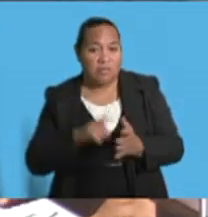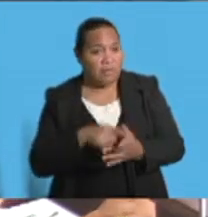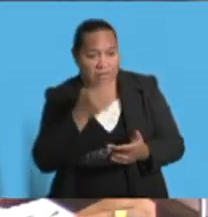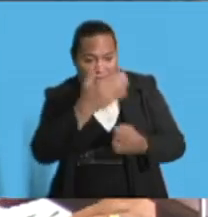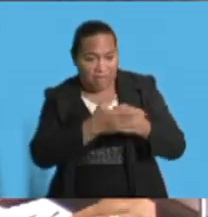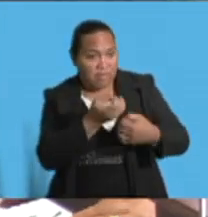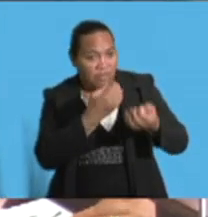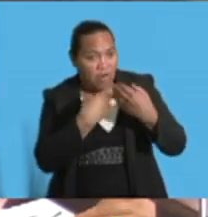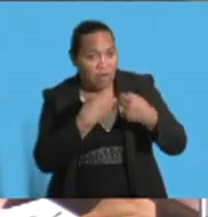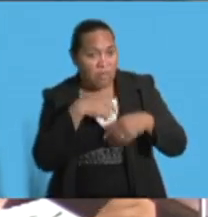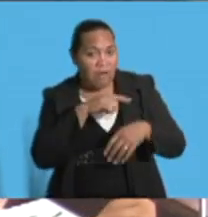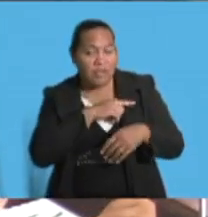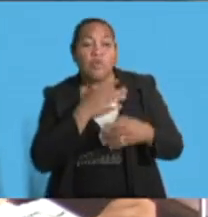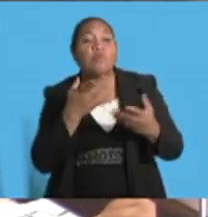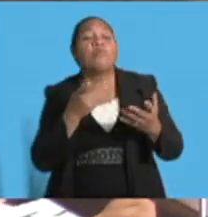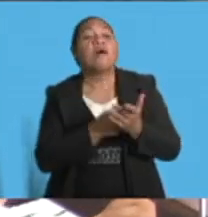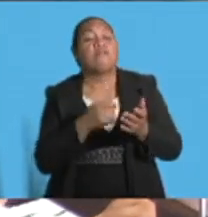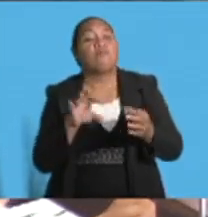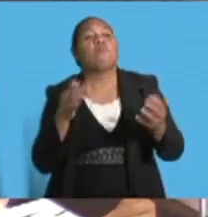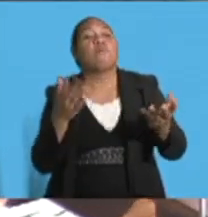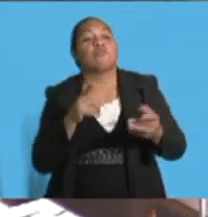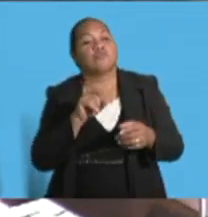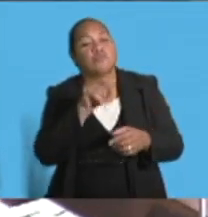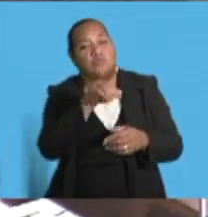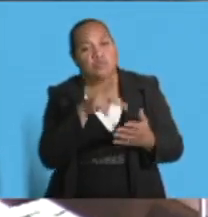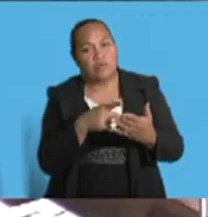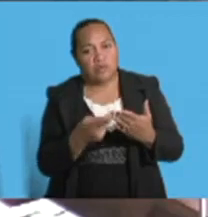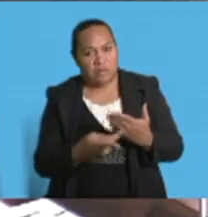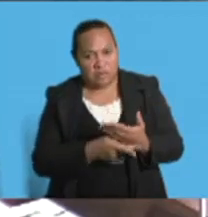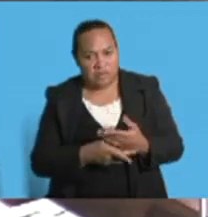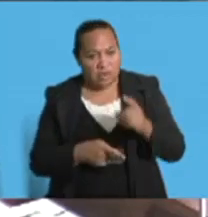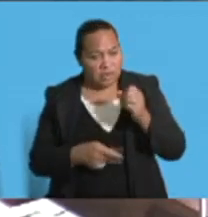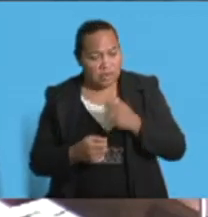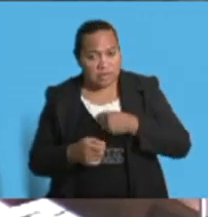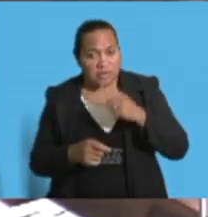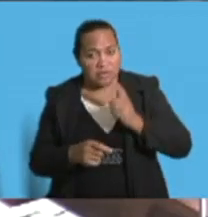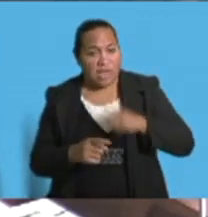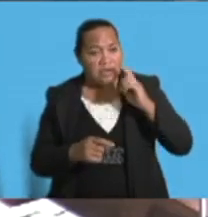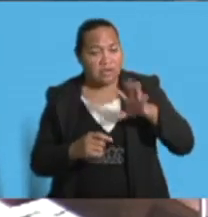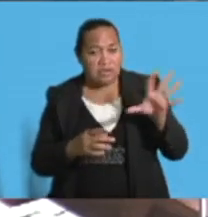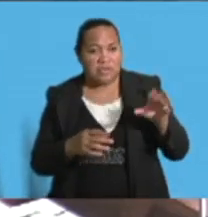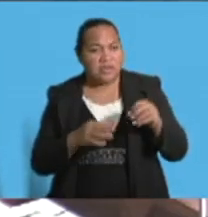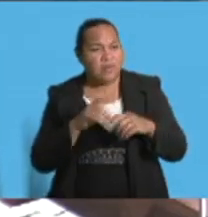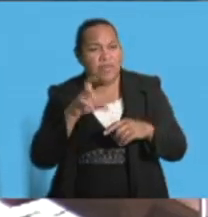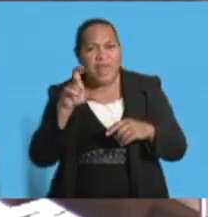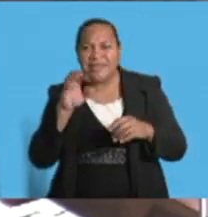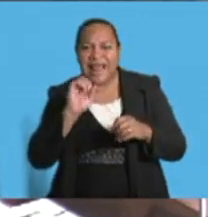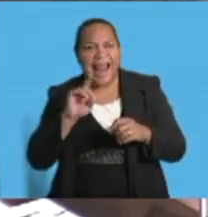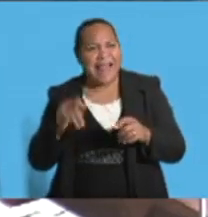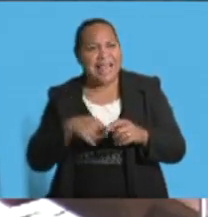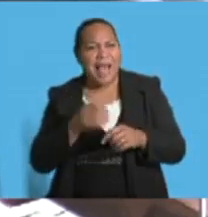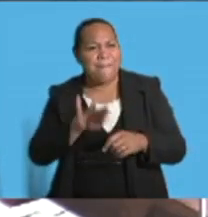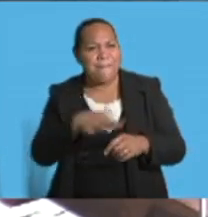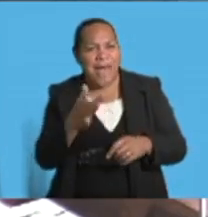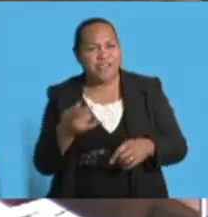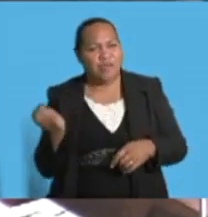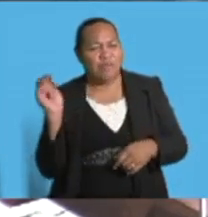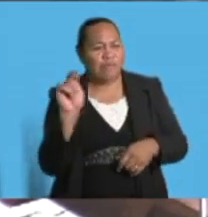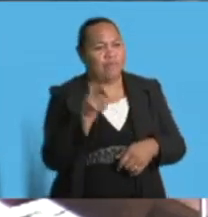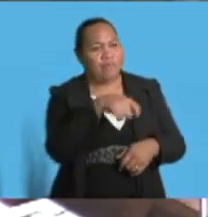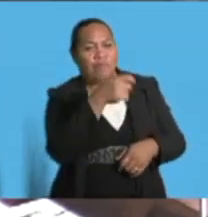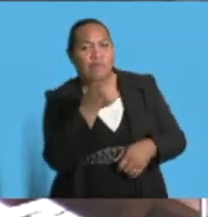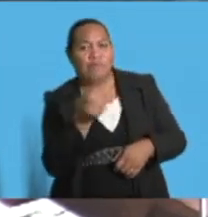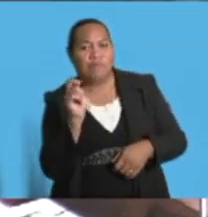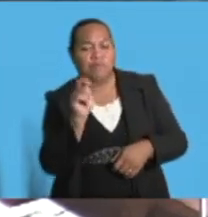from. The opposition, Madam Speaker, seems to suddenly have gotten hold of magician David Copperfield's magic wand, which they can wave at any